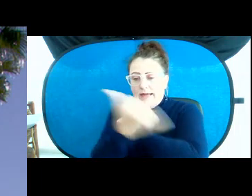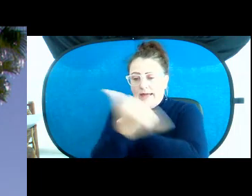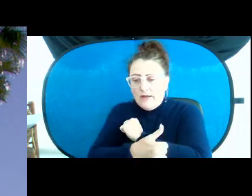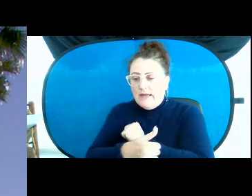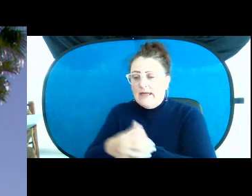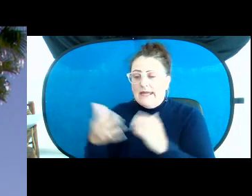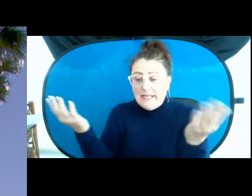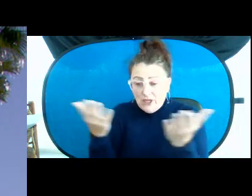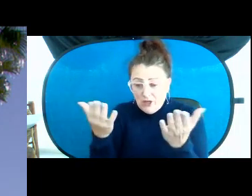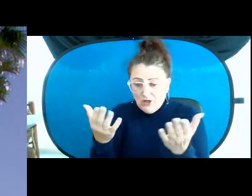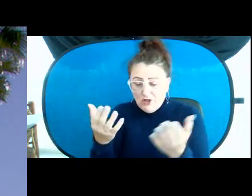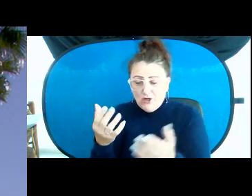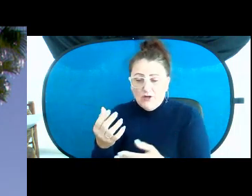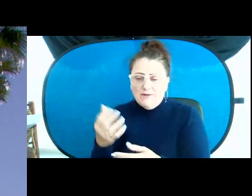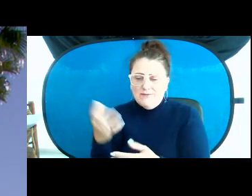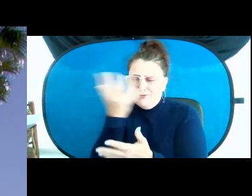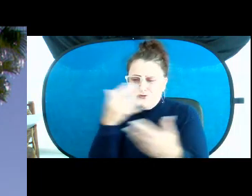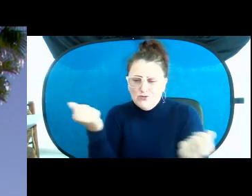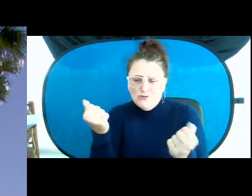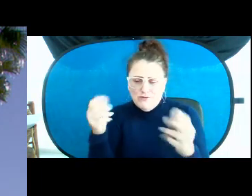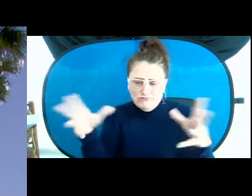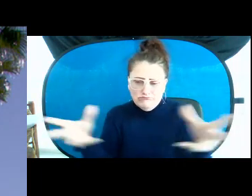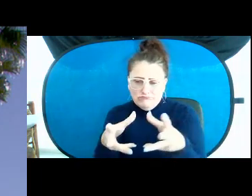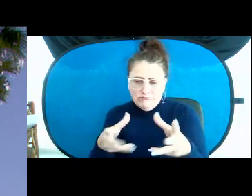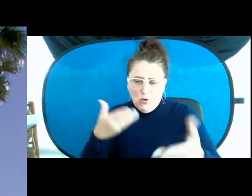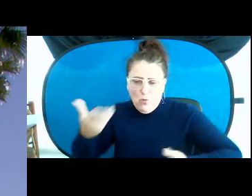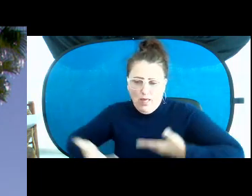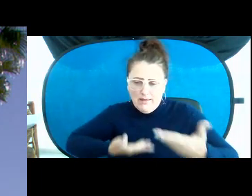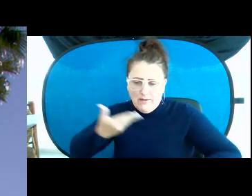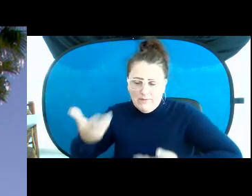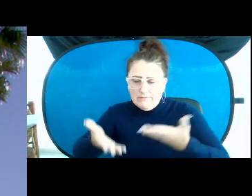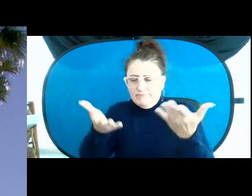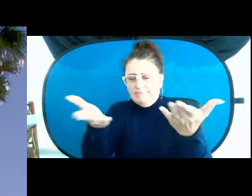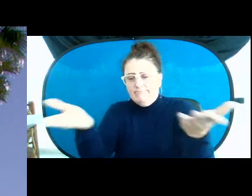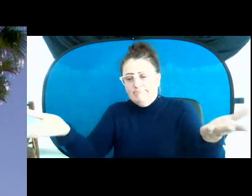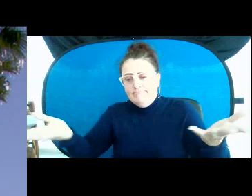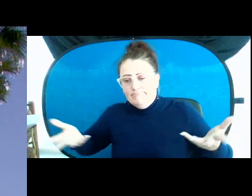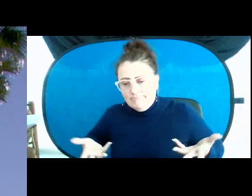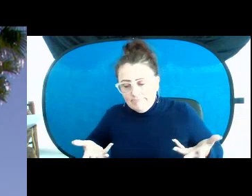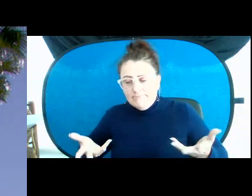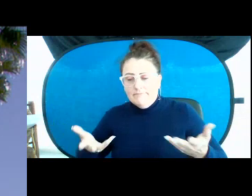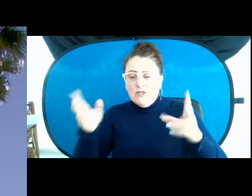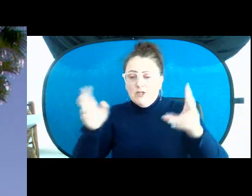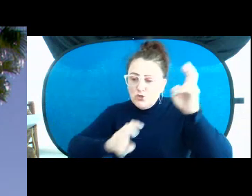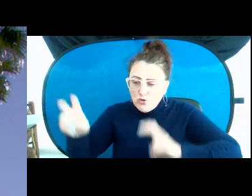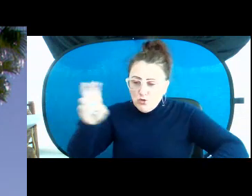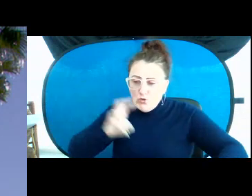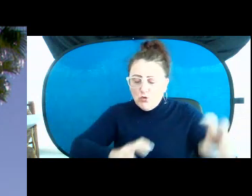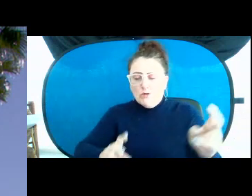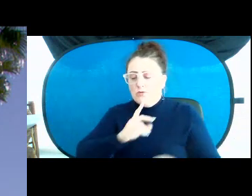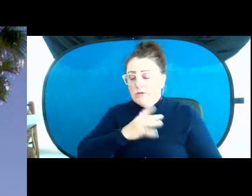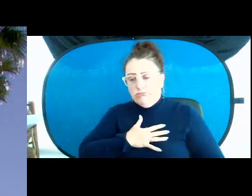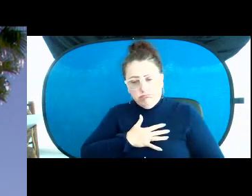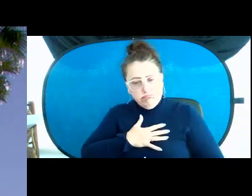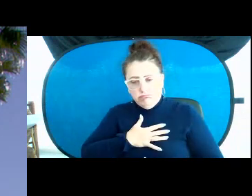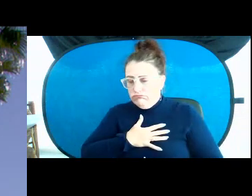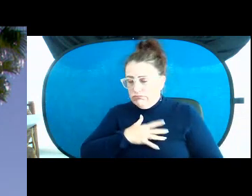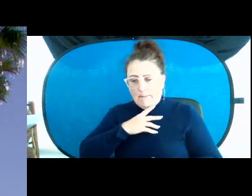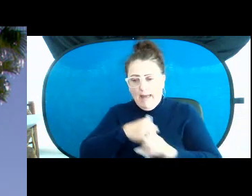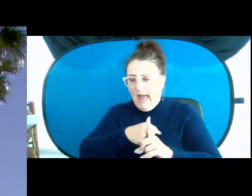wonderful gathering and welcoming us with open arms. And the tour was very impactful for us to see all